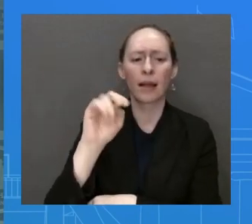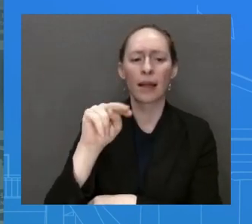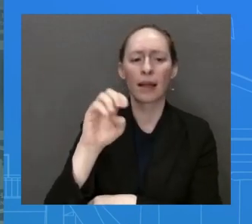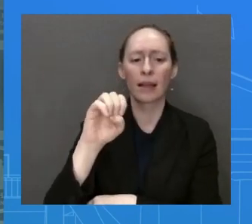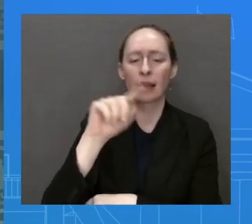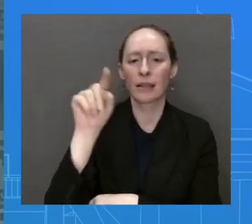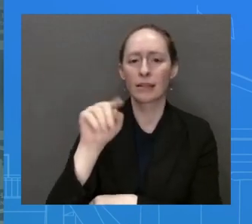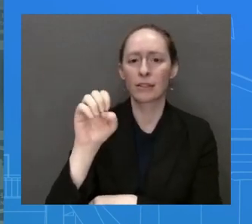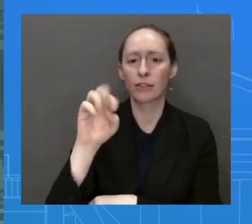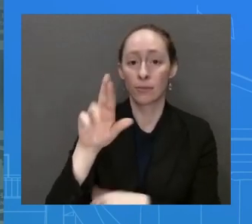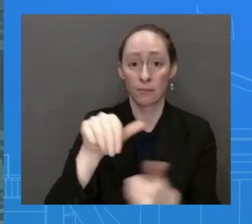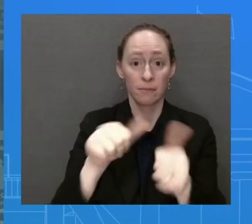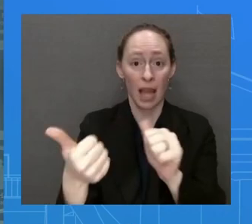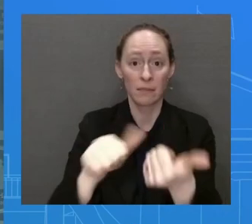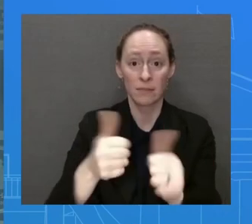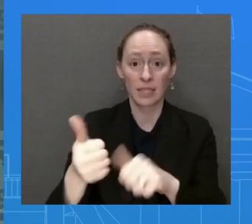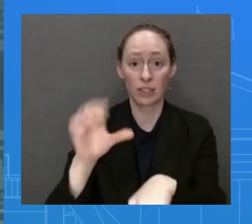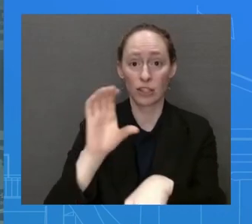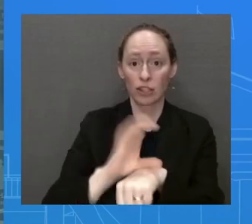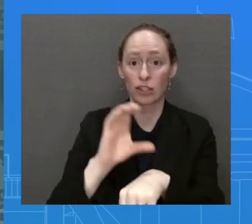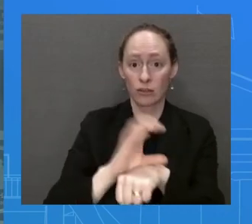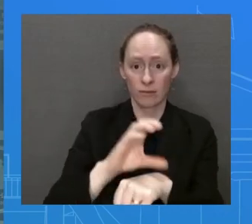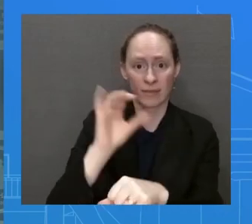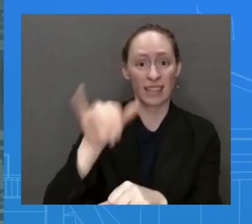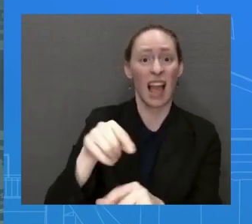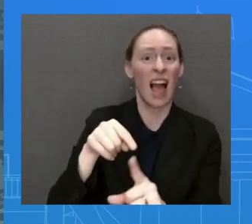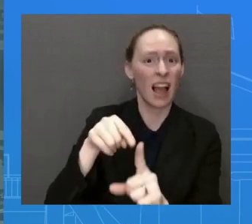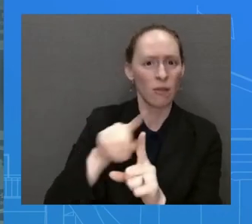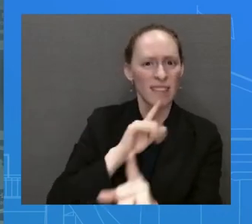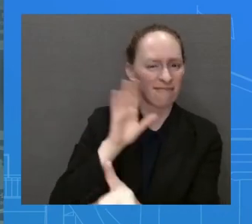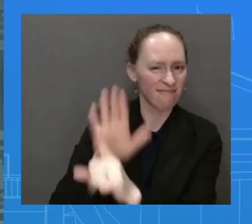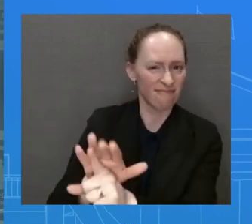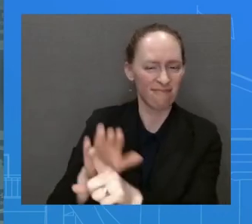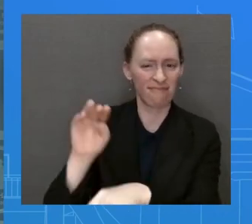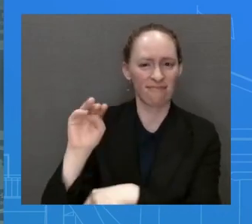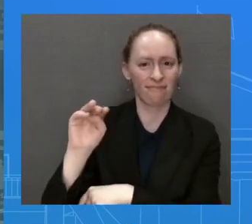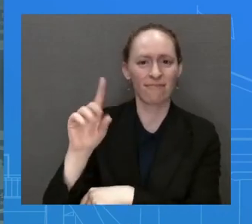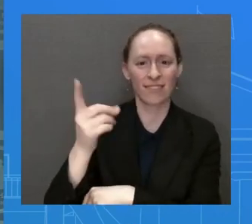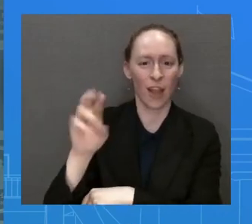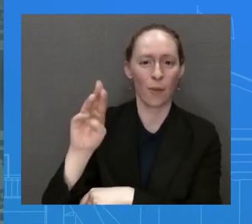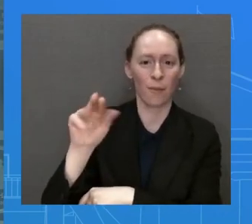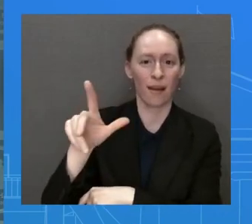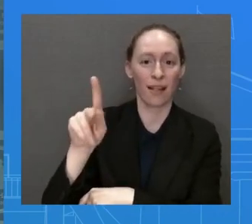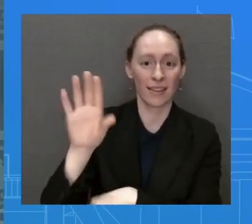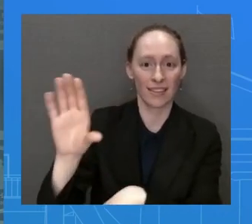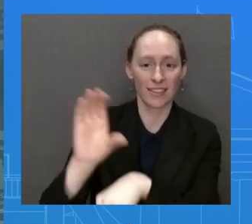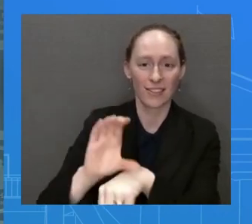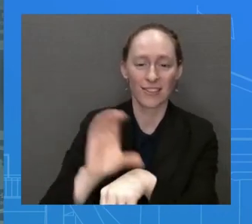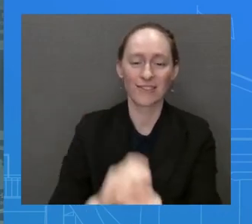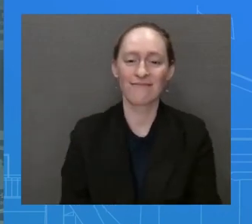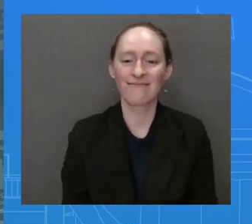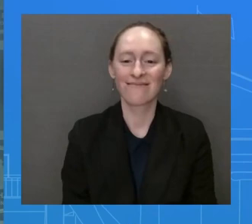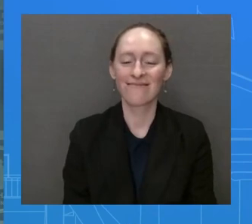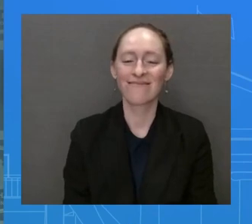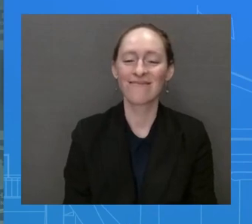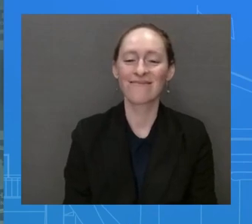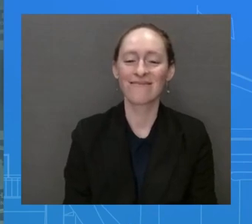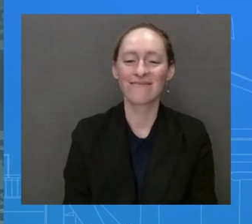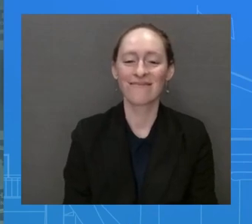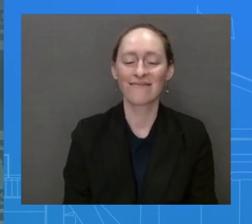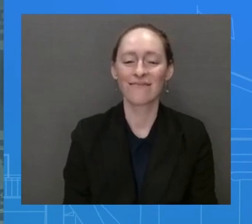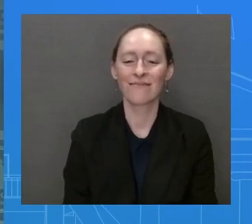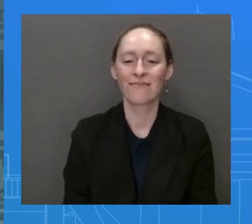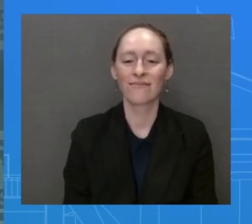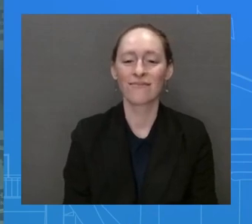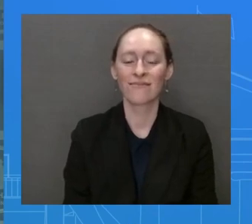Lewis's church. The president spoke with Senator Warnock last night. Senator Warnock has been the pastor since 2005